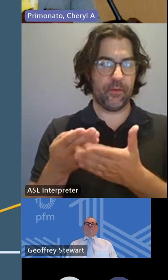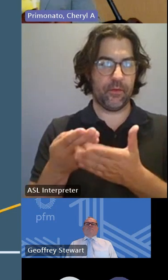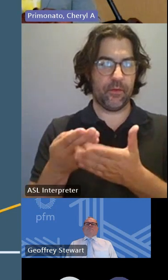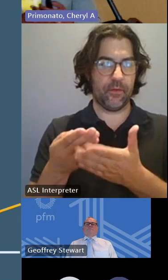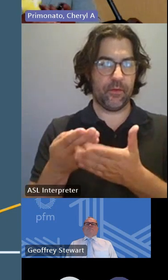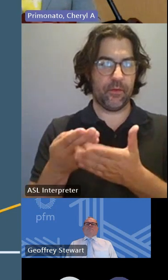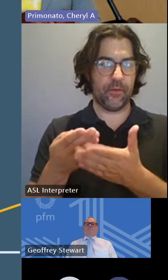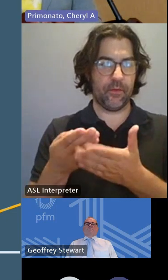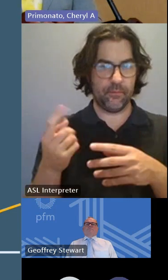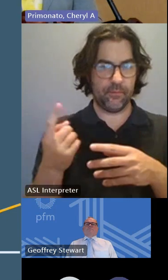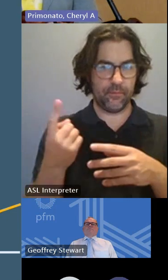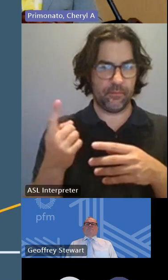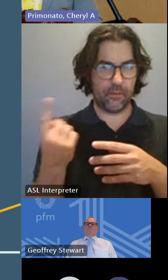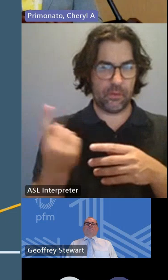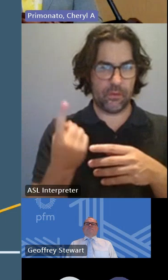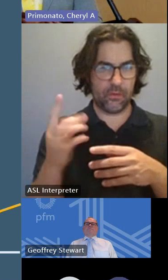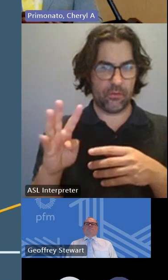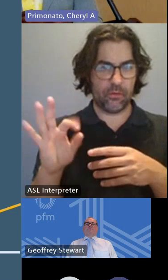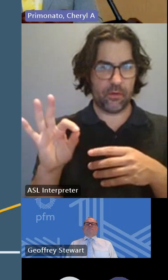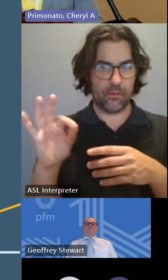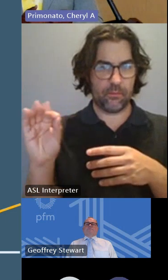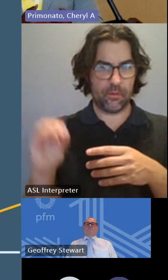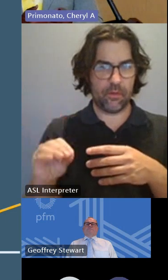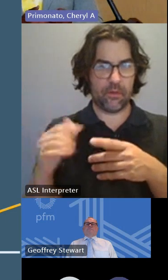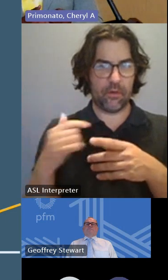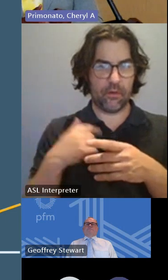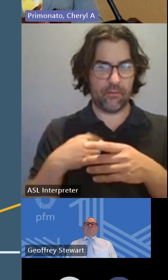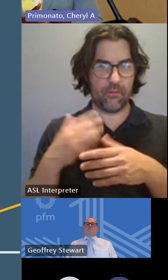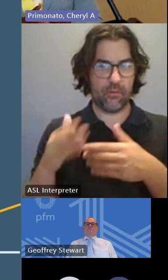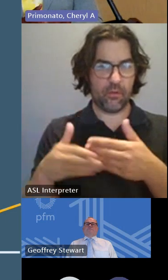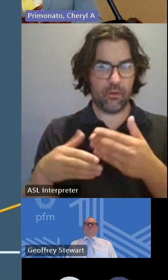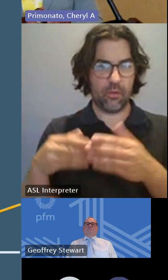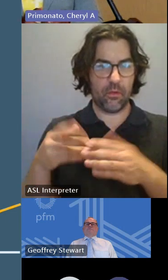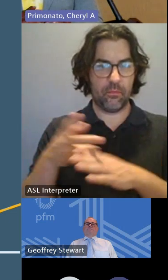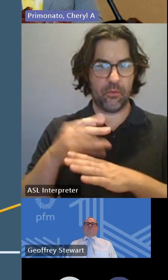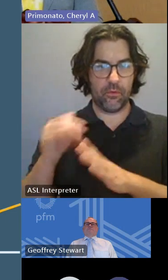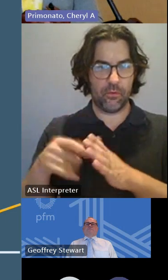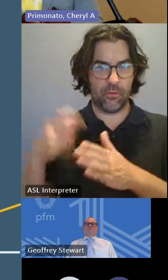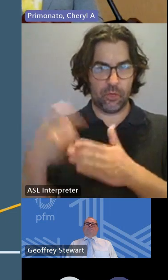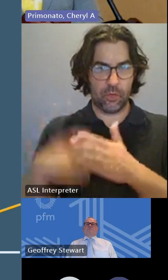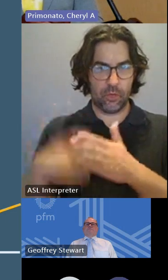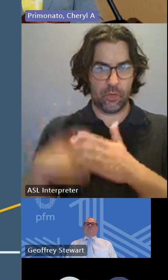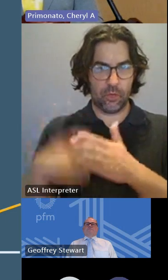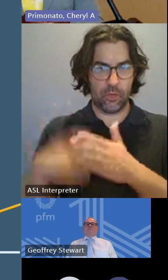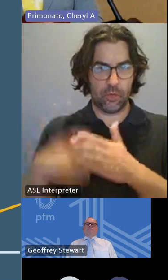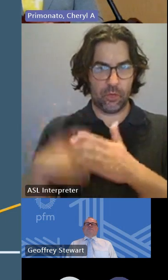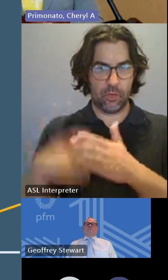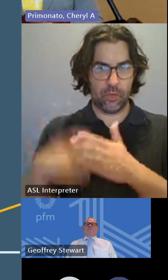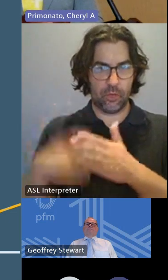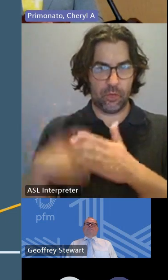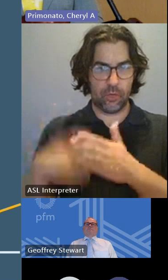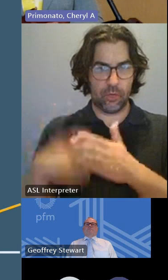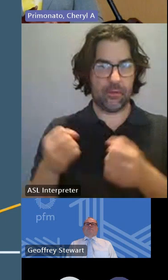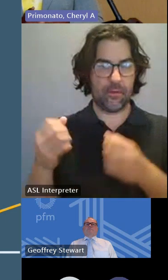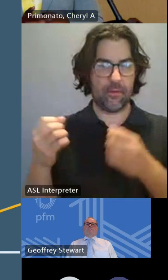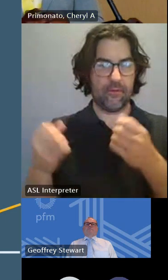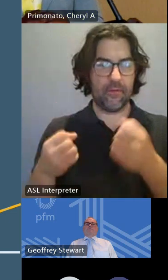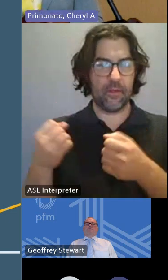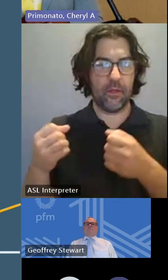loan, which can be up to 49% of eligible project costs, and a motor vehicle sales tax